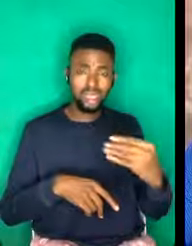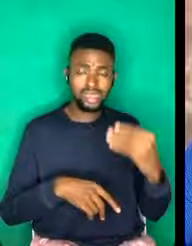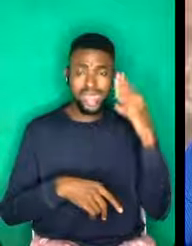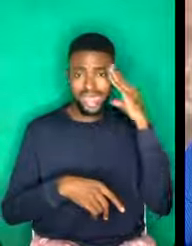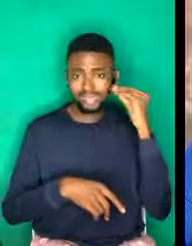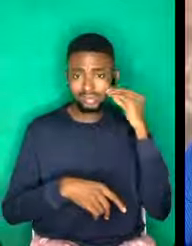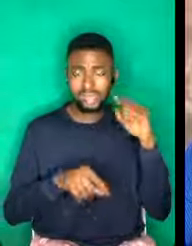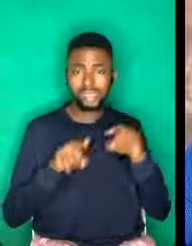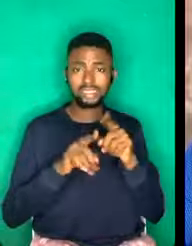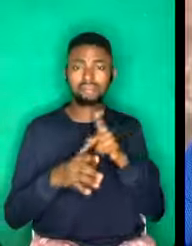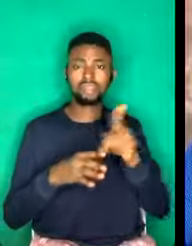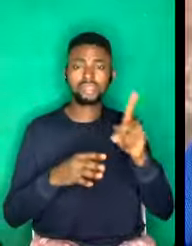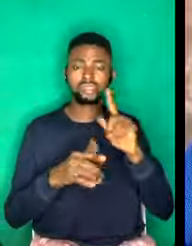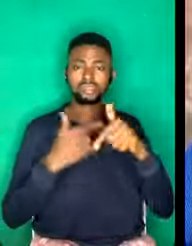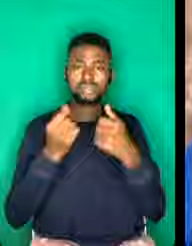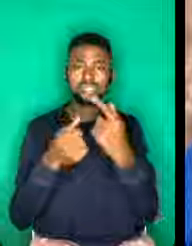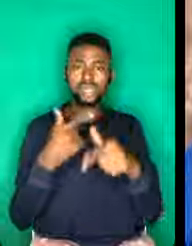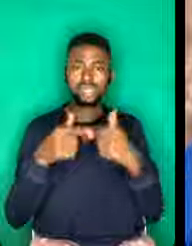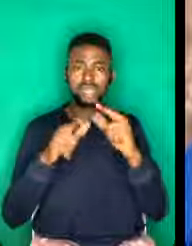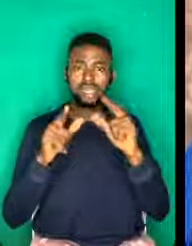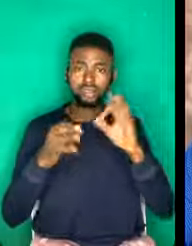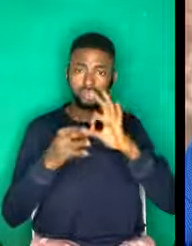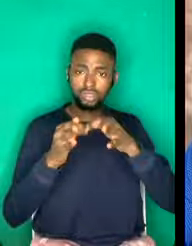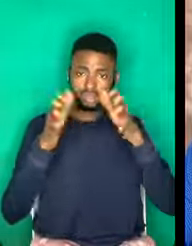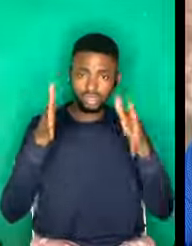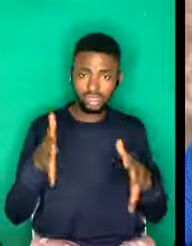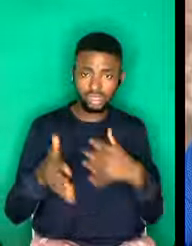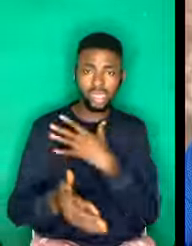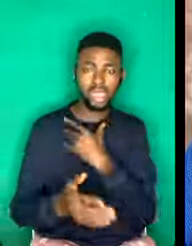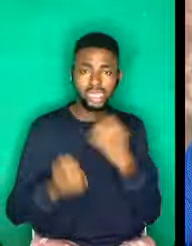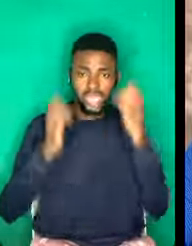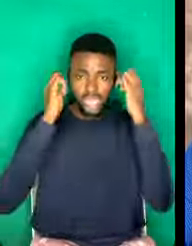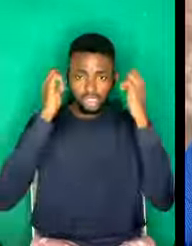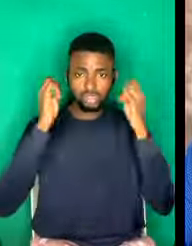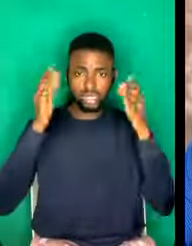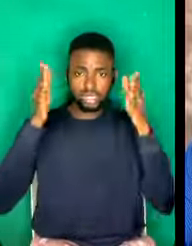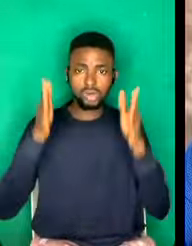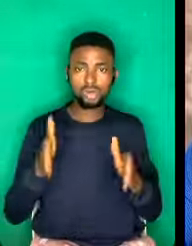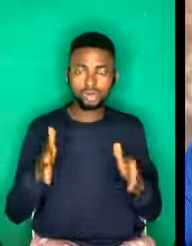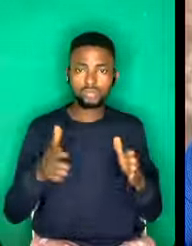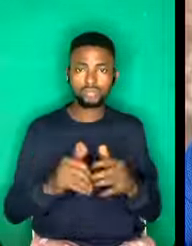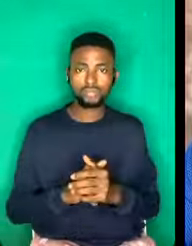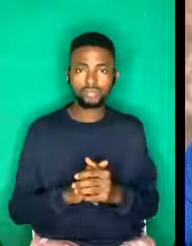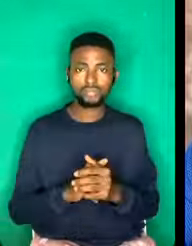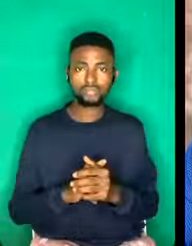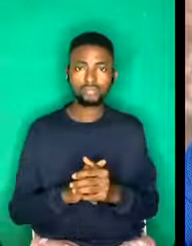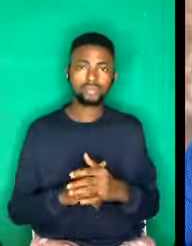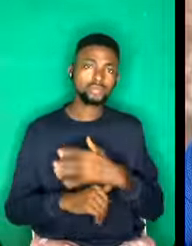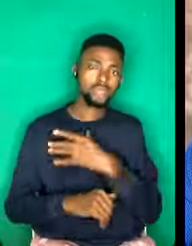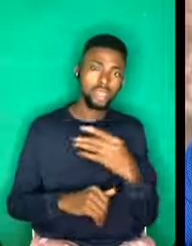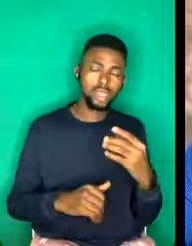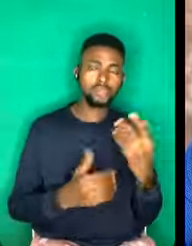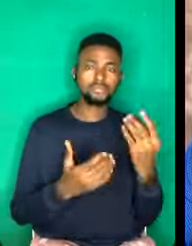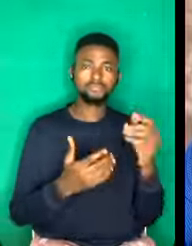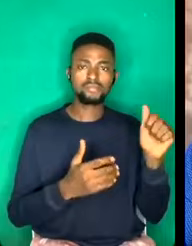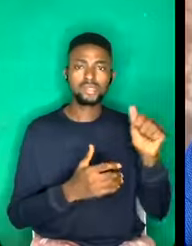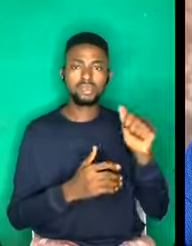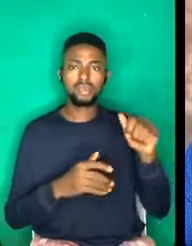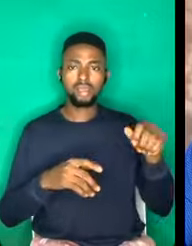sign language interpreter, an educator, an artist.